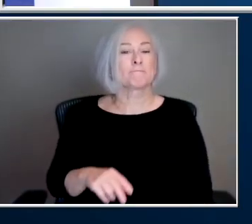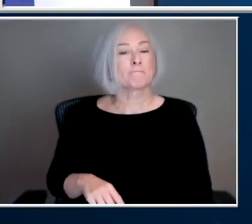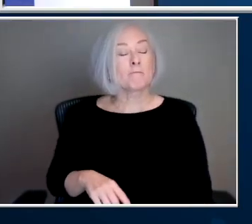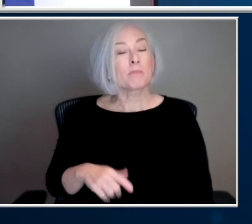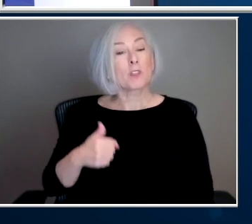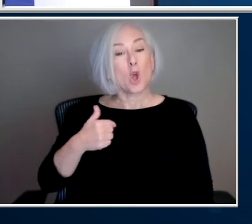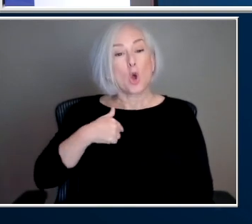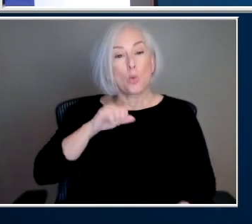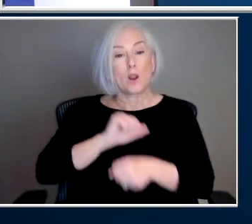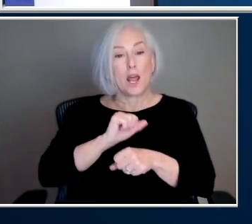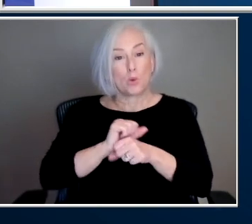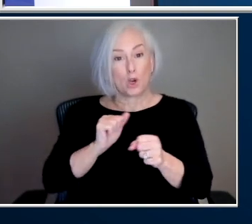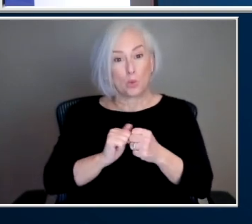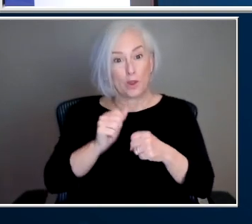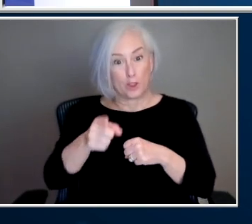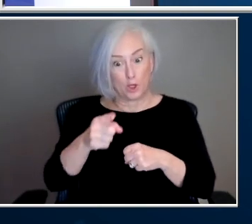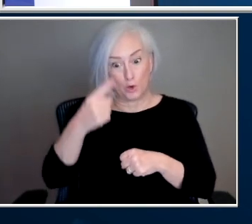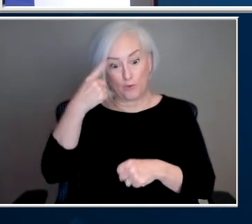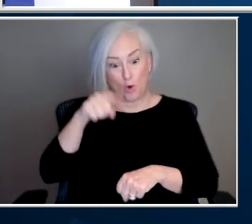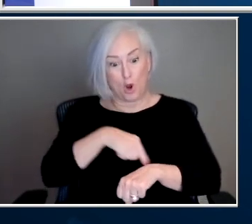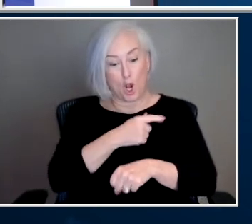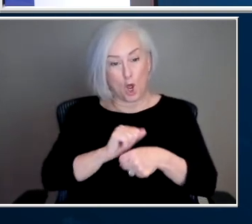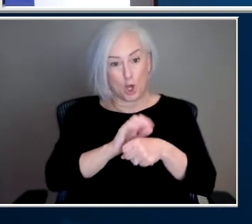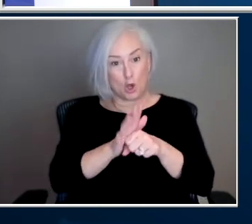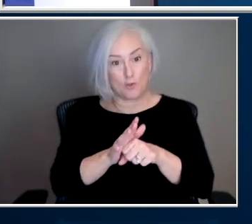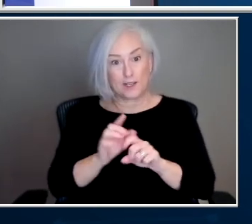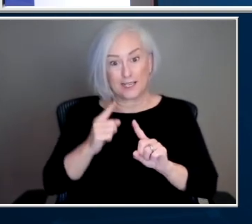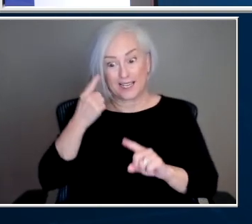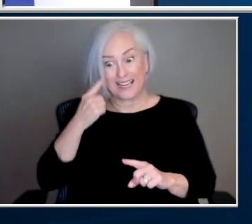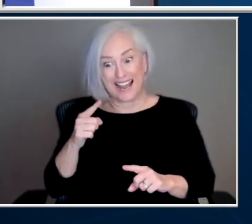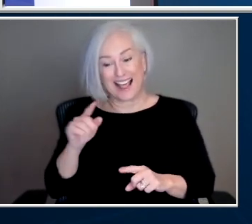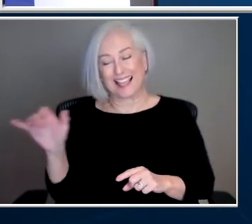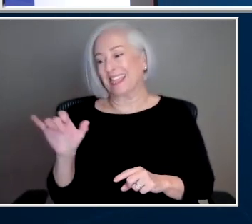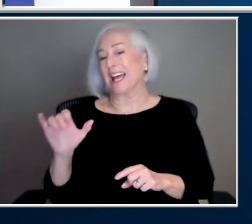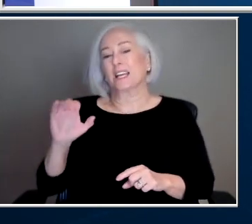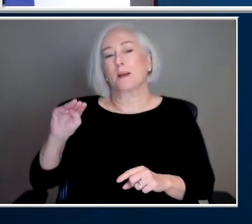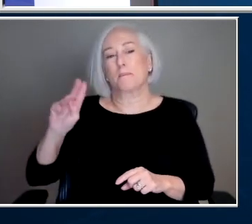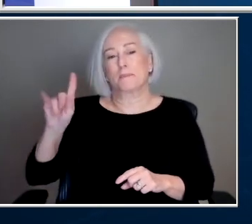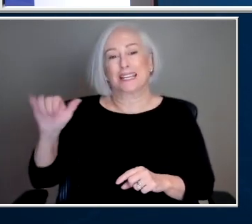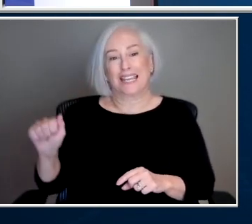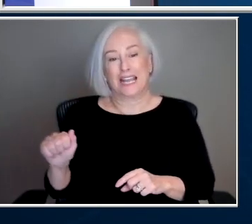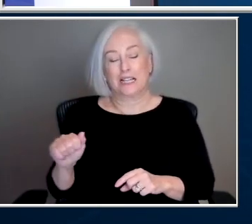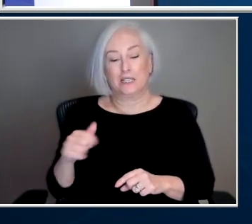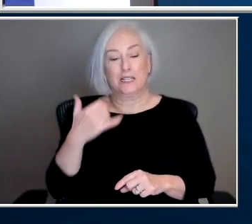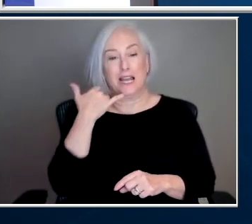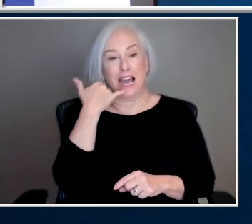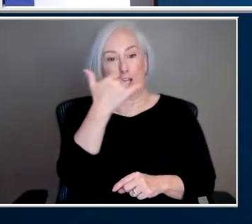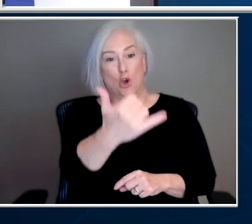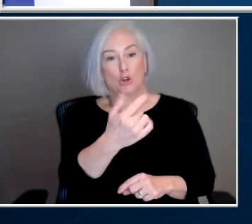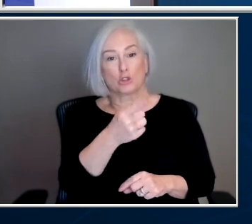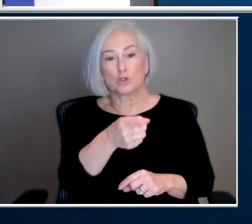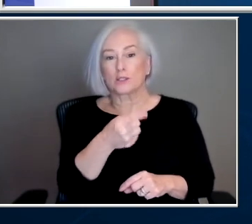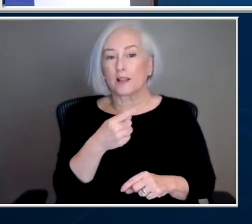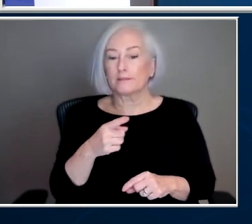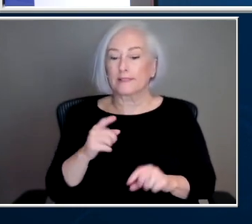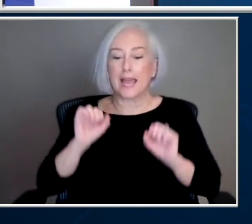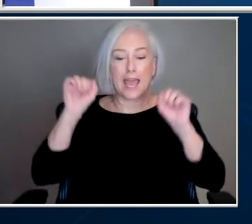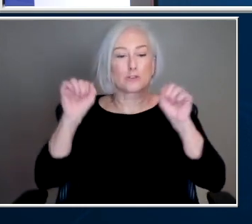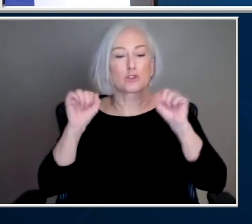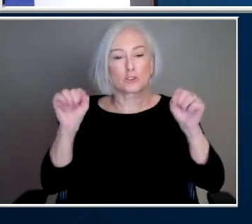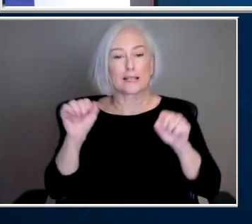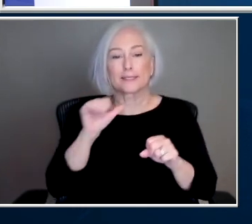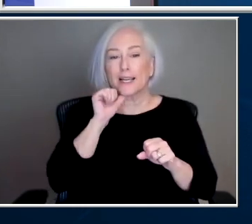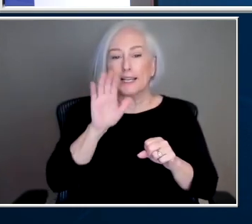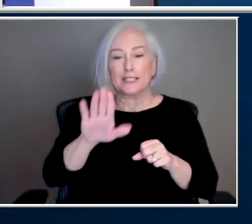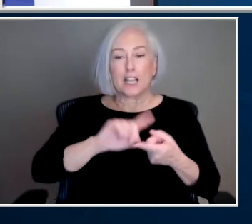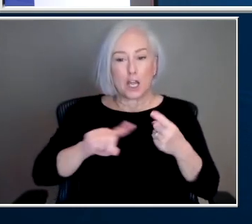COVID, not to Mikayla's extent, but I had called you and you said, exercise is not your friend right now. Don't push through. Like you push